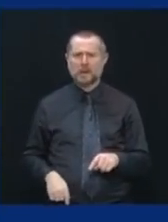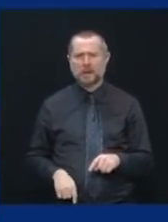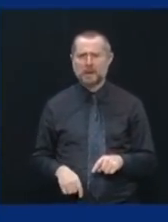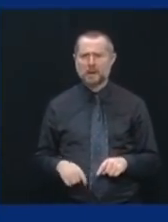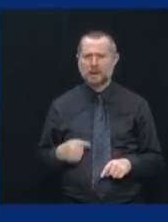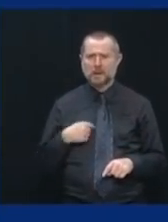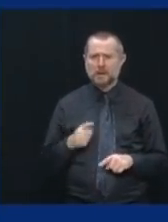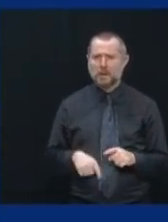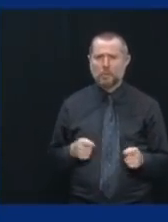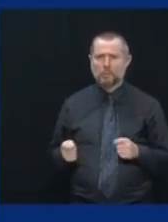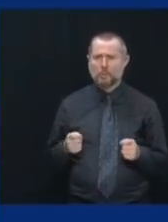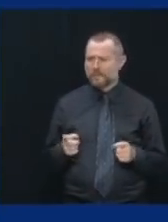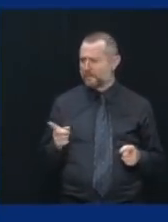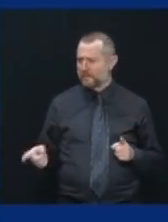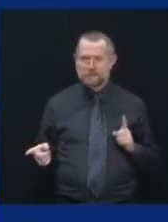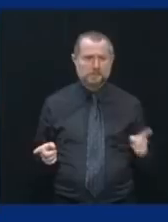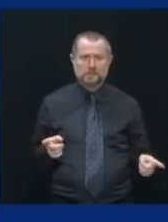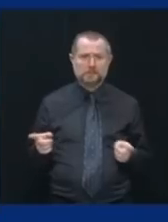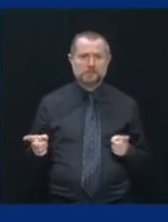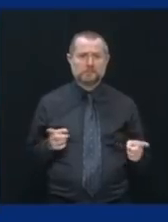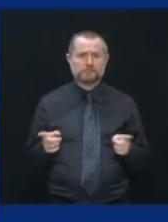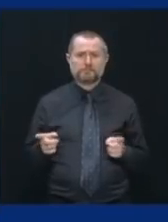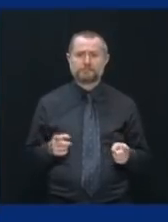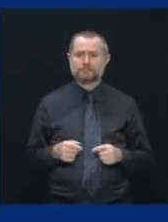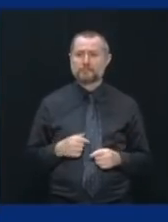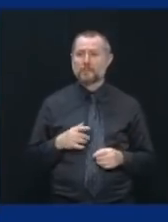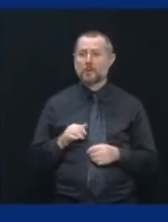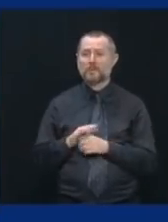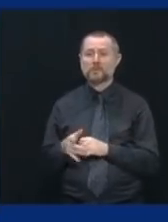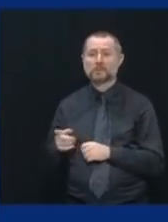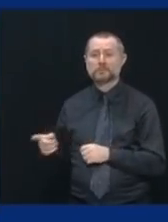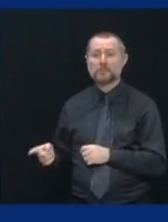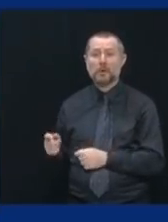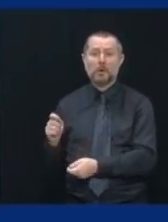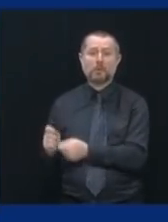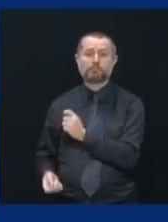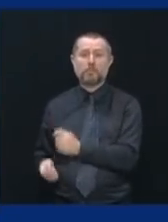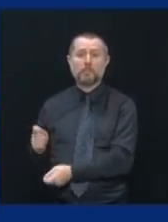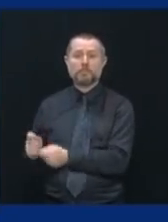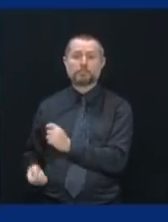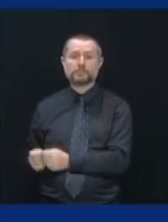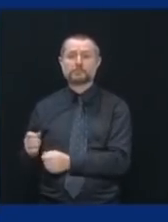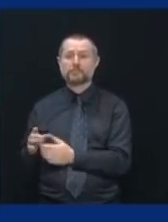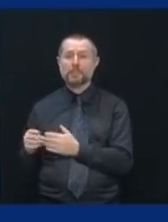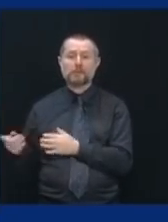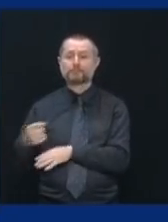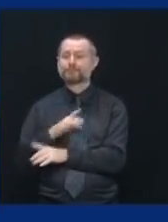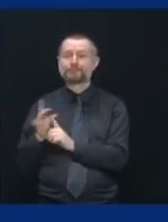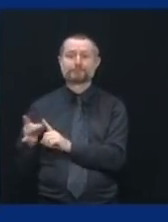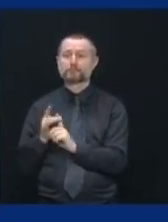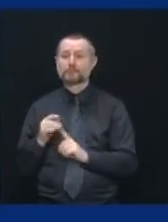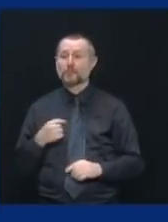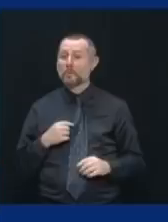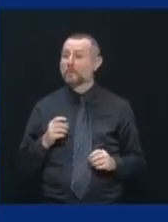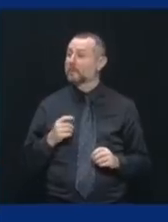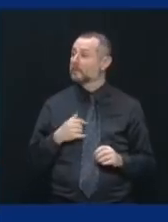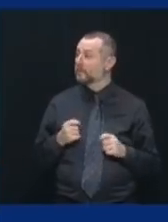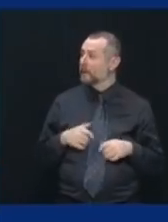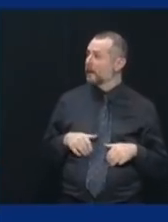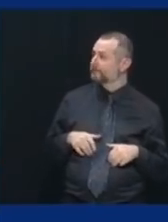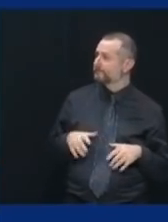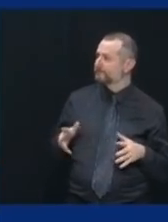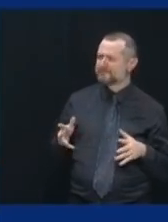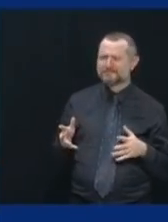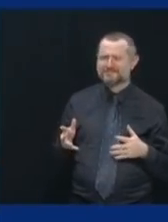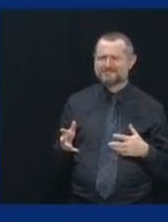control. I don't control what COVID does. I don't control the infection rate. And I don't control how